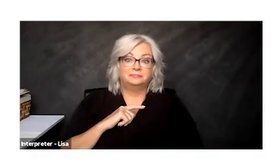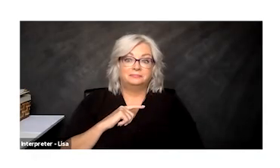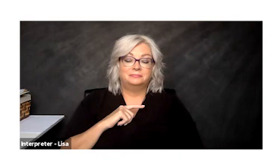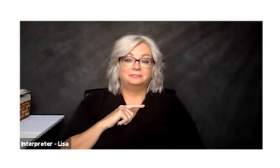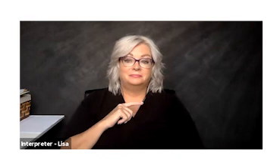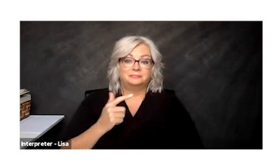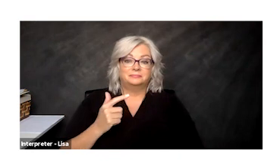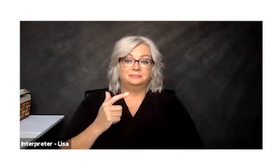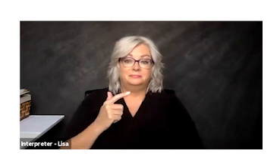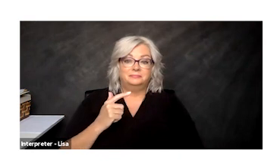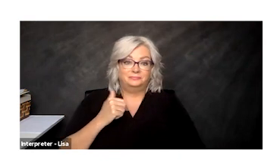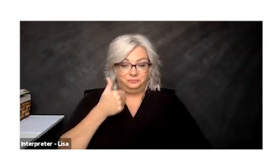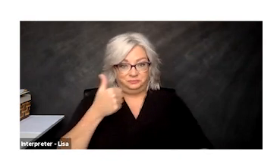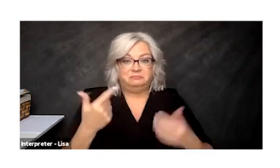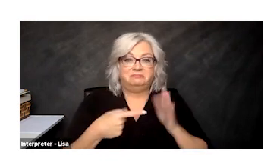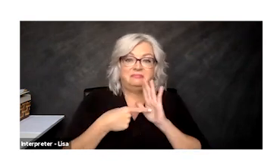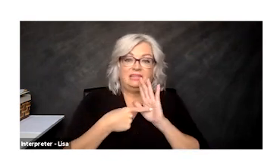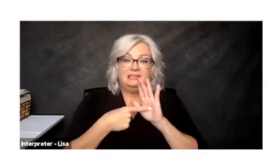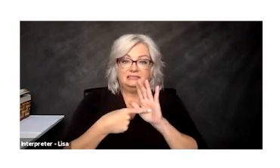So an example of this is